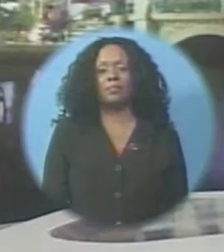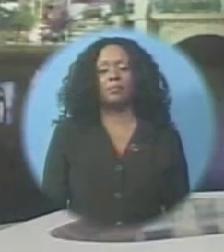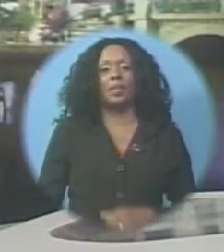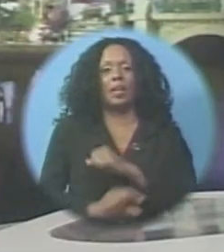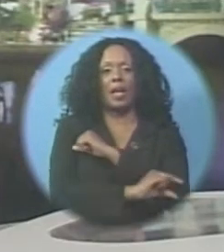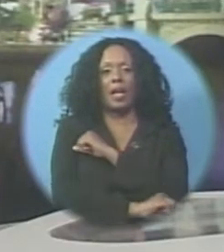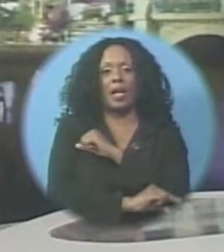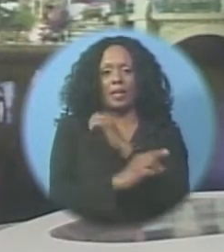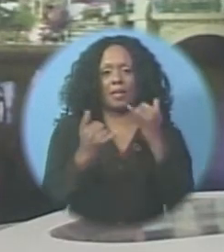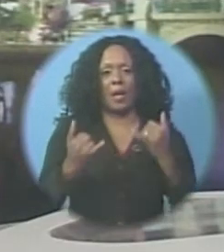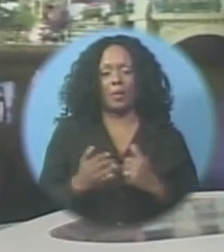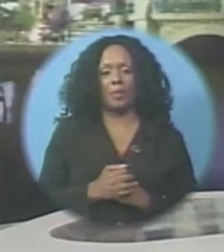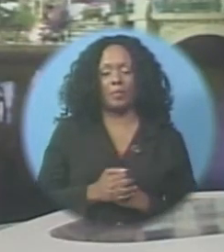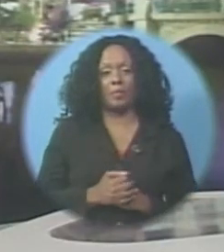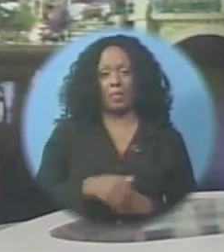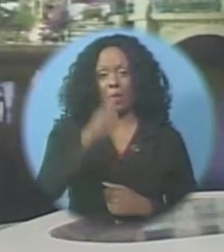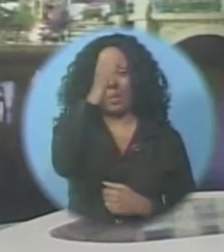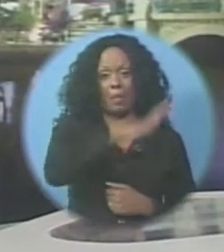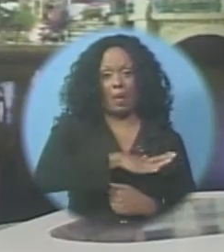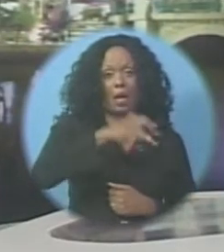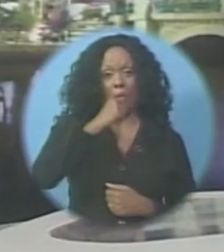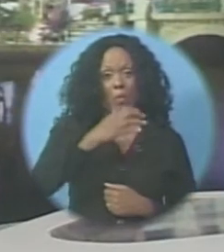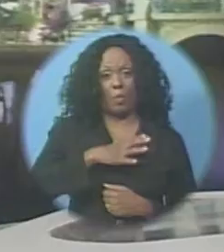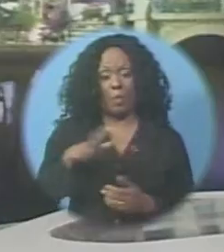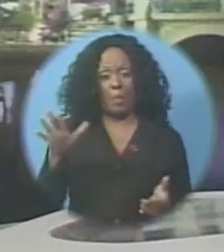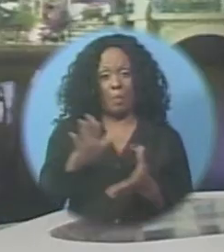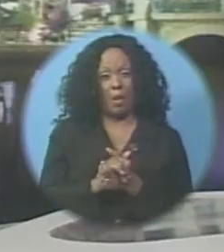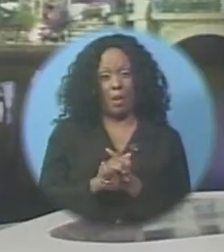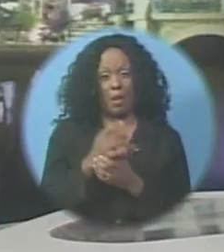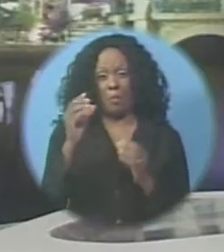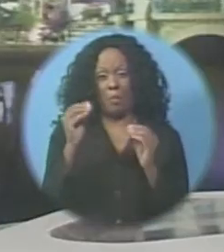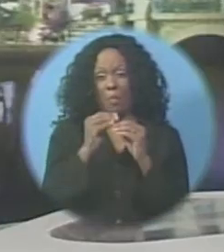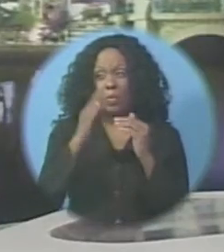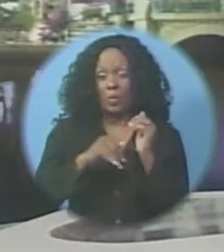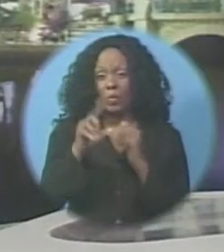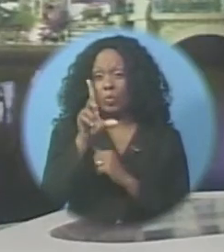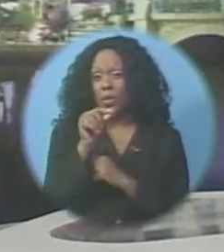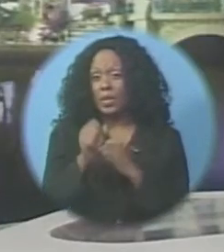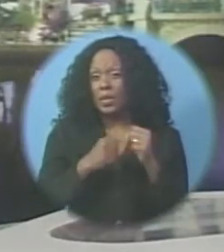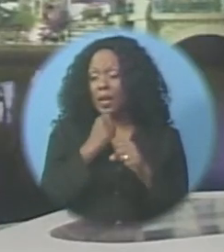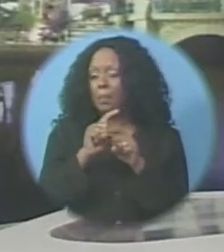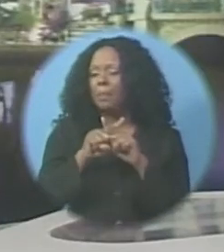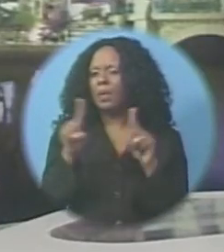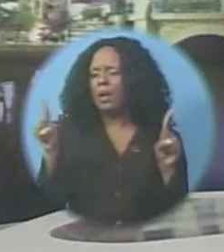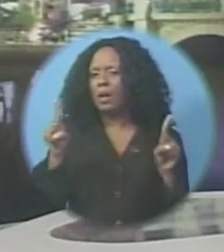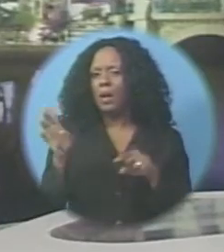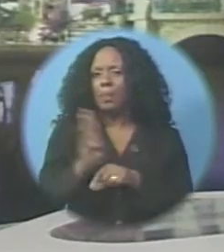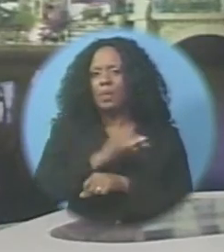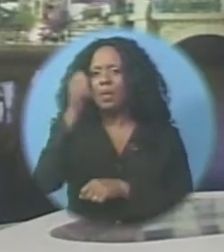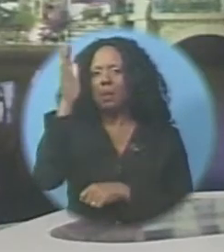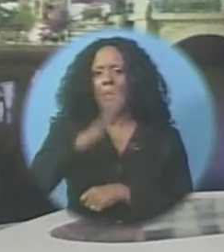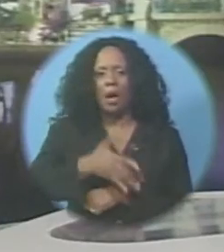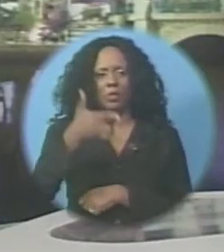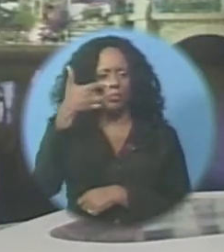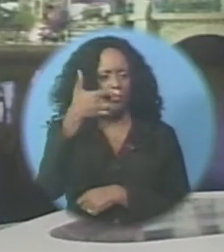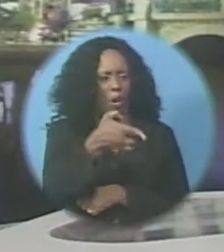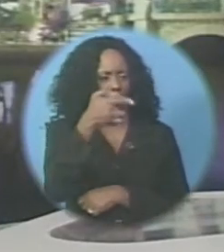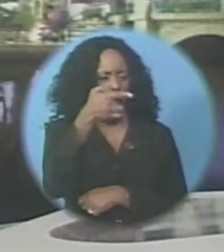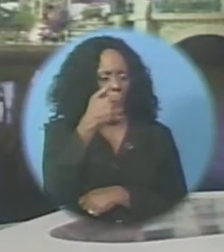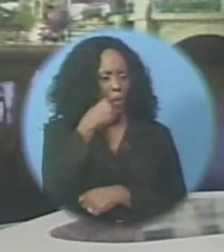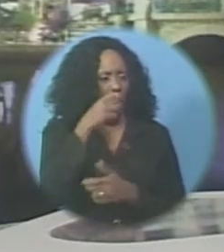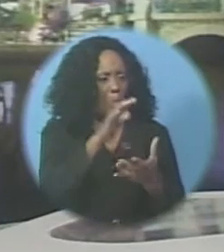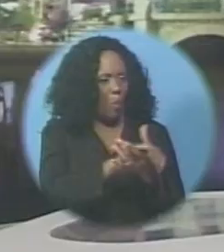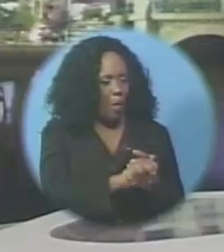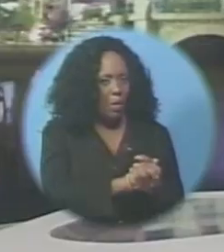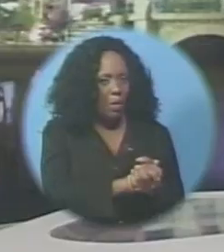Regional news now. First in Guyana, they were married for more than 20 years, but an enraged businessman shot and seriously injured